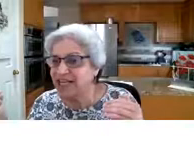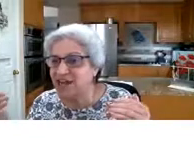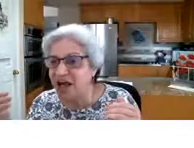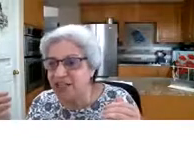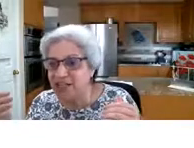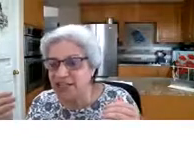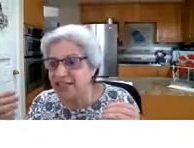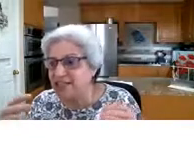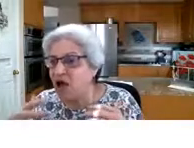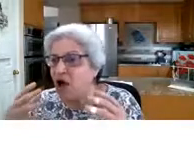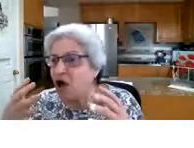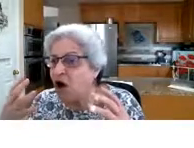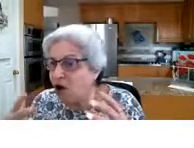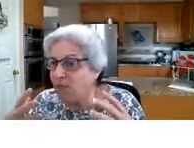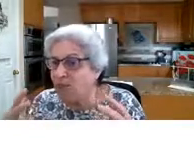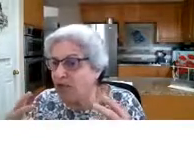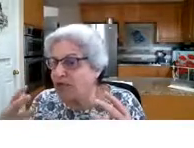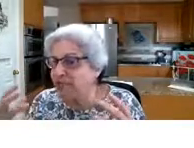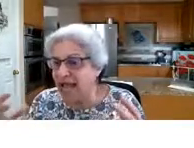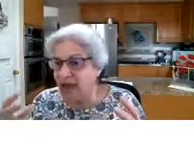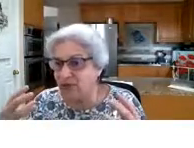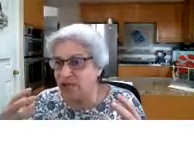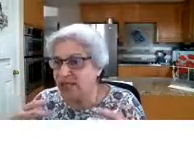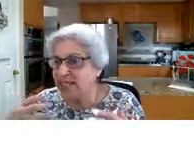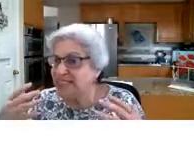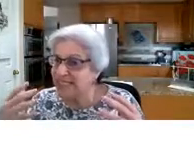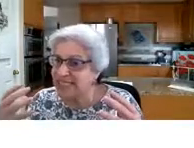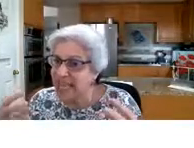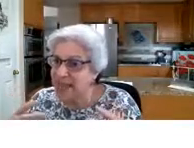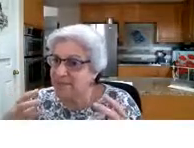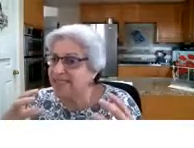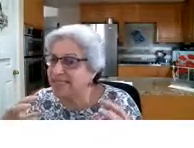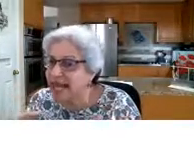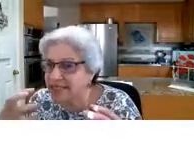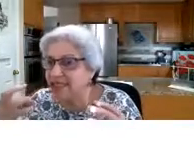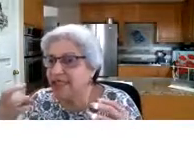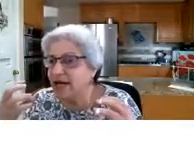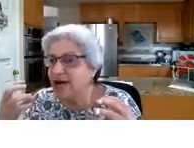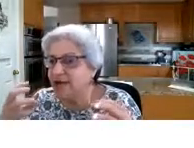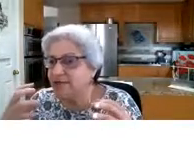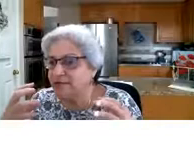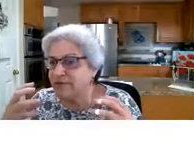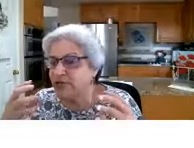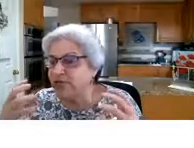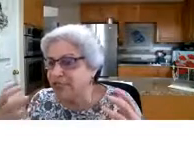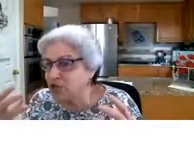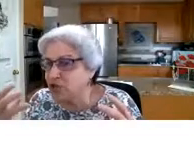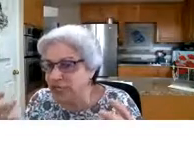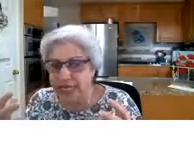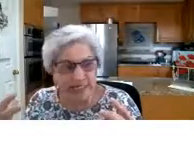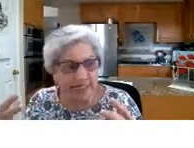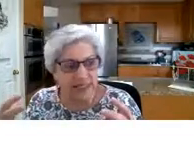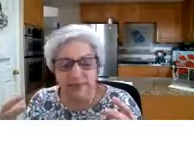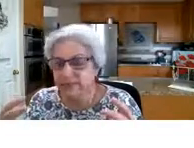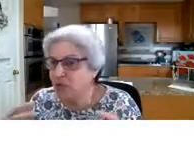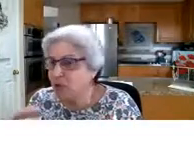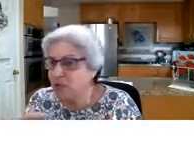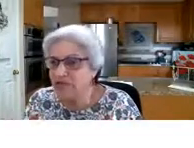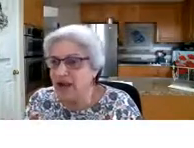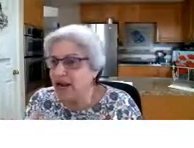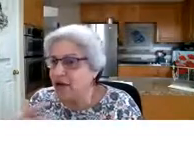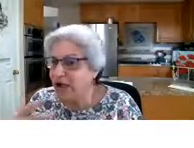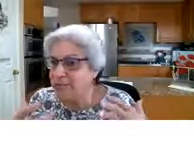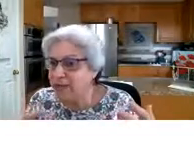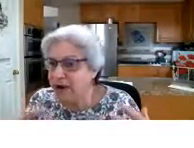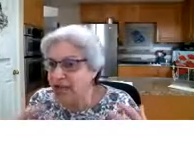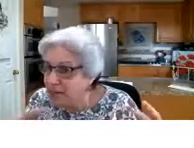different technologies all boil down to the same set of ingredients.